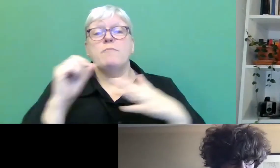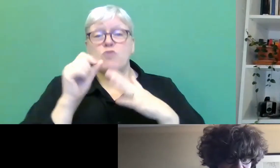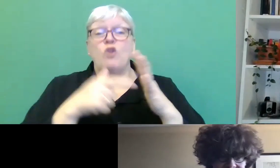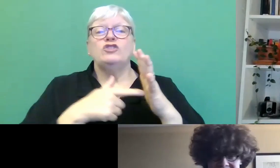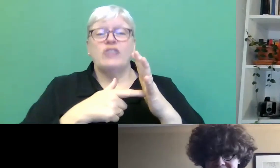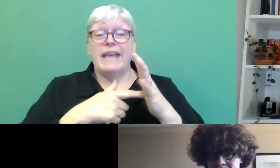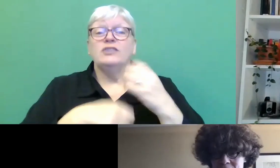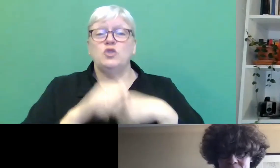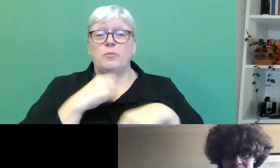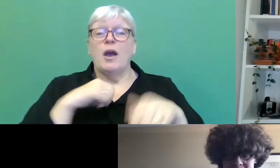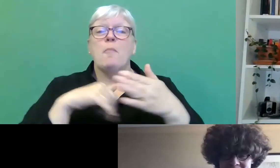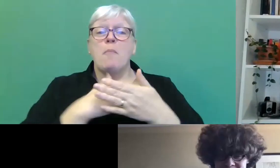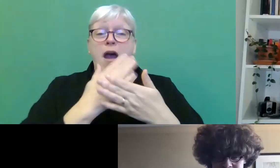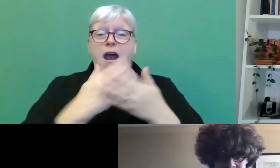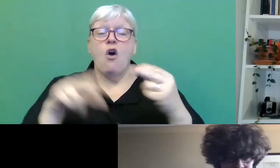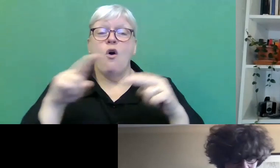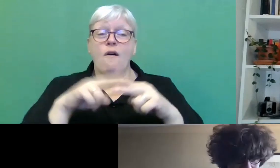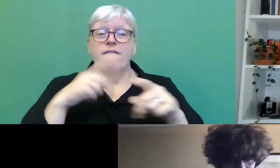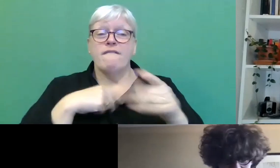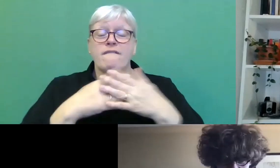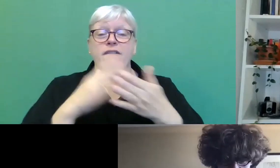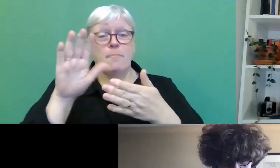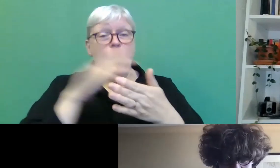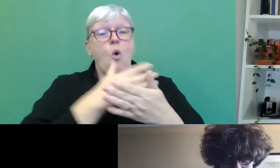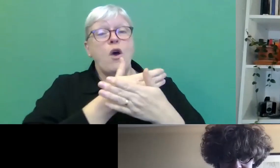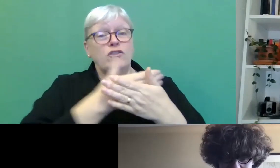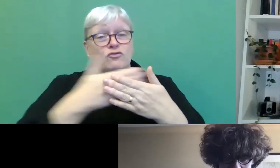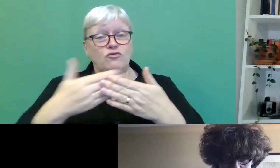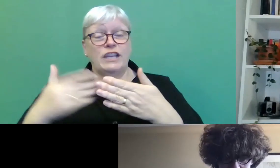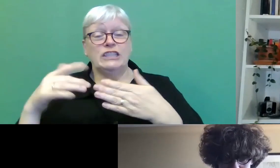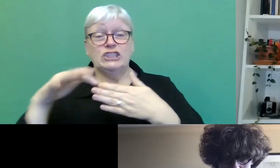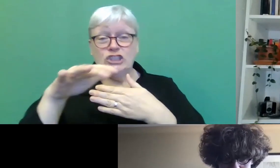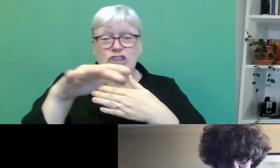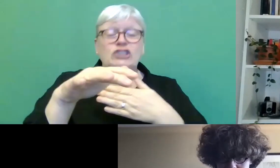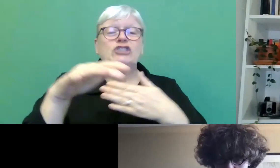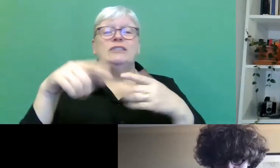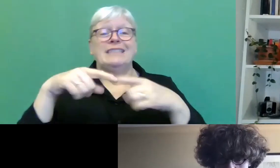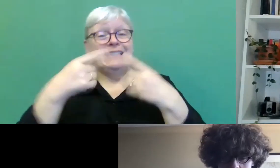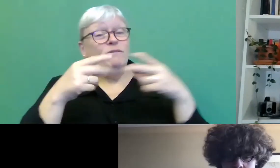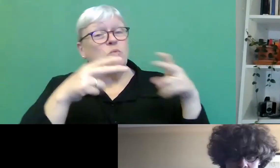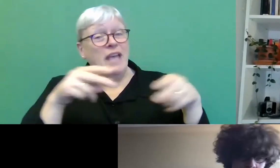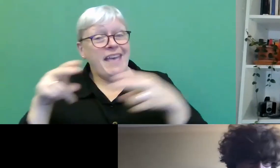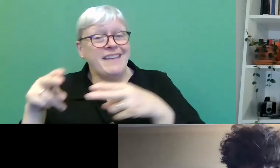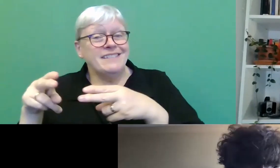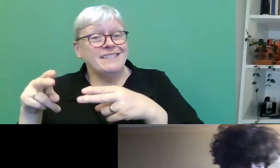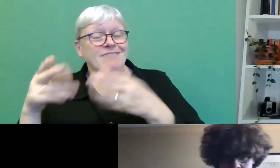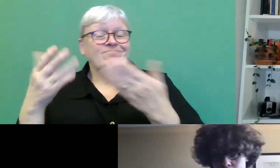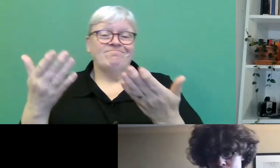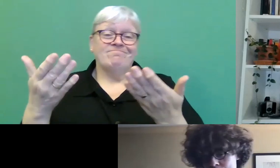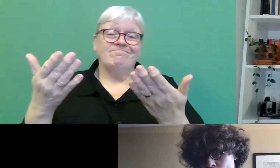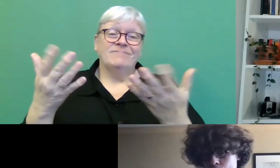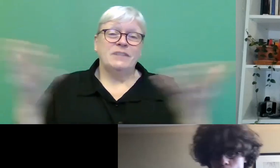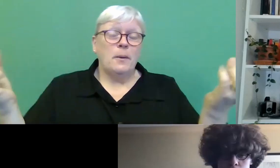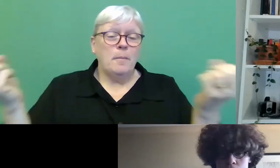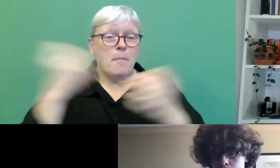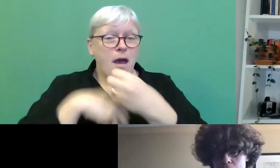poetry getting itself out there in those different incarnations where it melds into art or into animation or